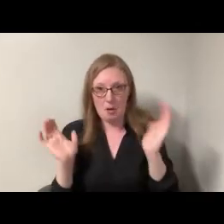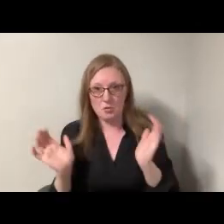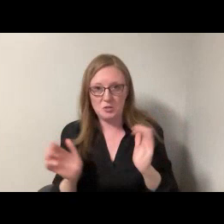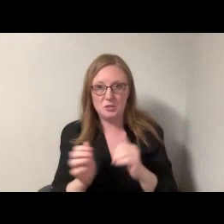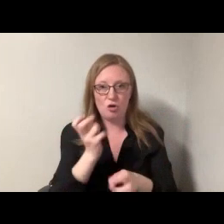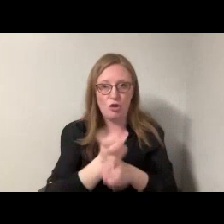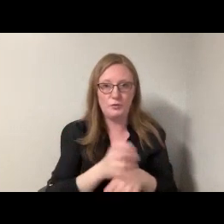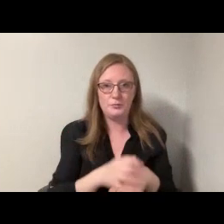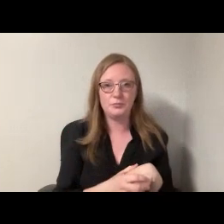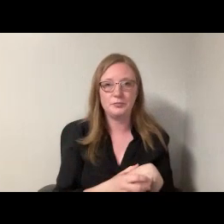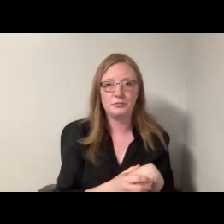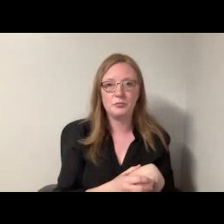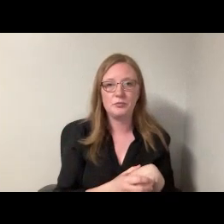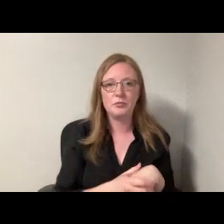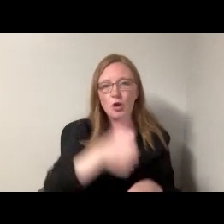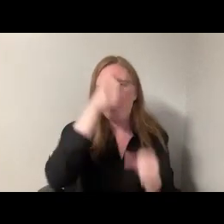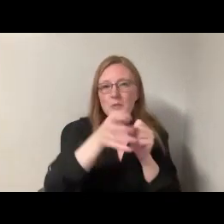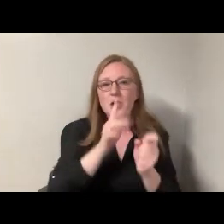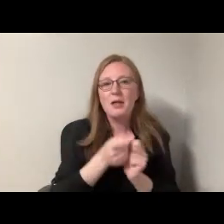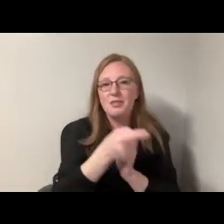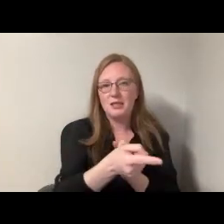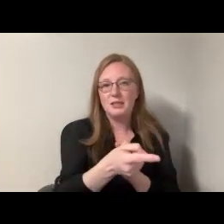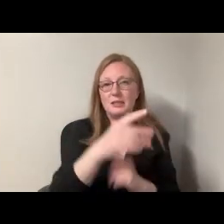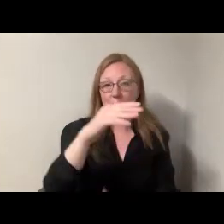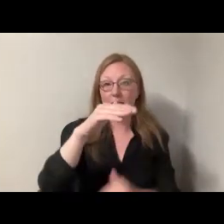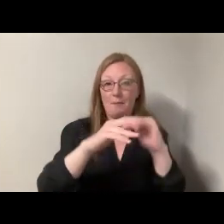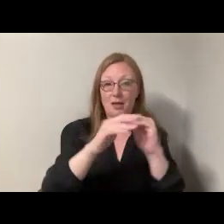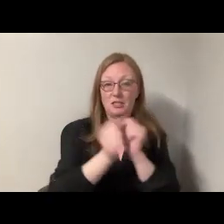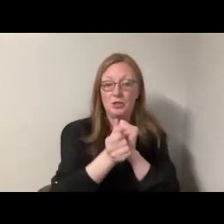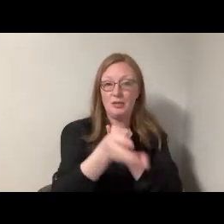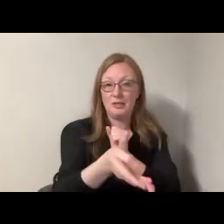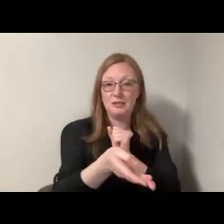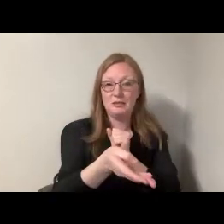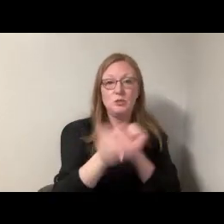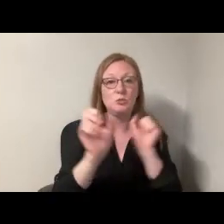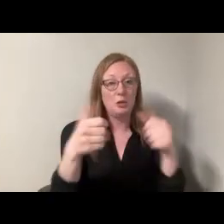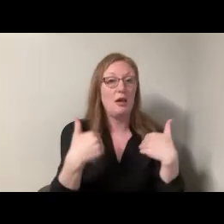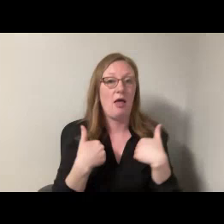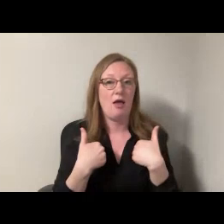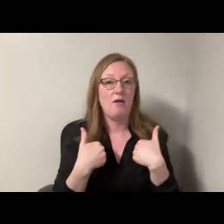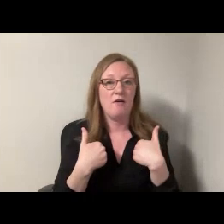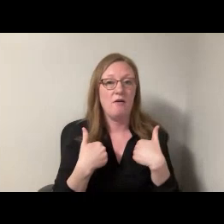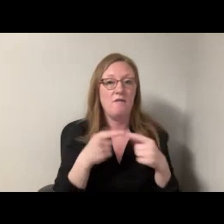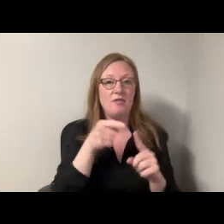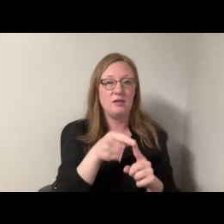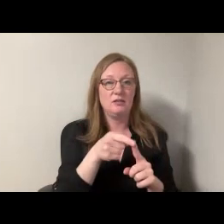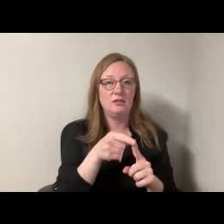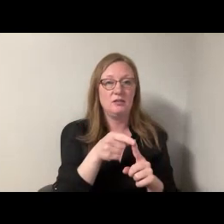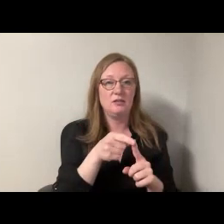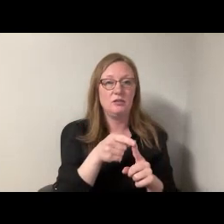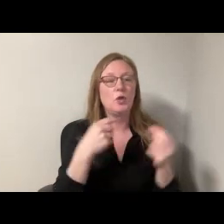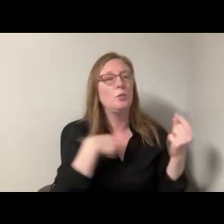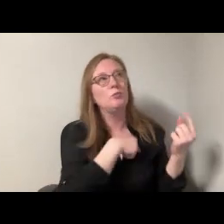So remember we talked about here's what the capacity is, here's when it's going to be. All right, at the date, here's when we think